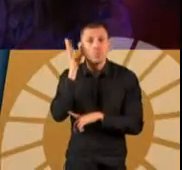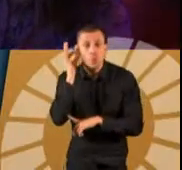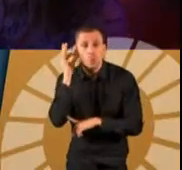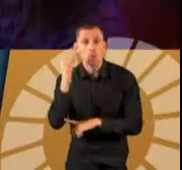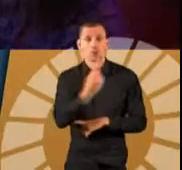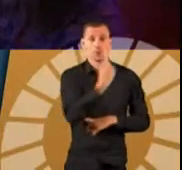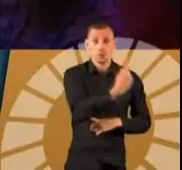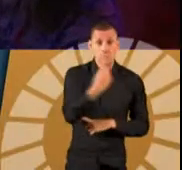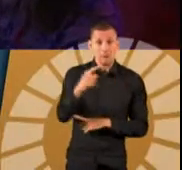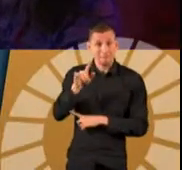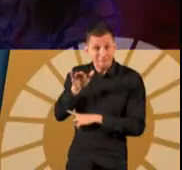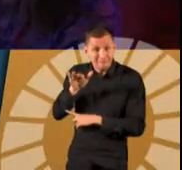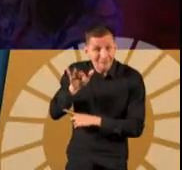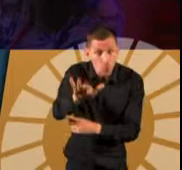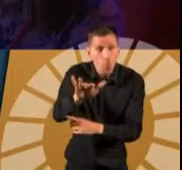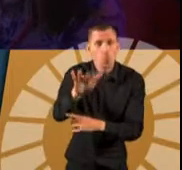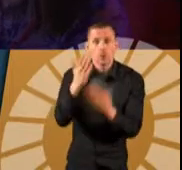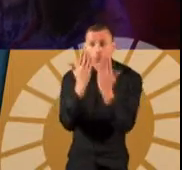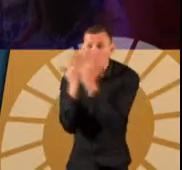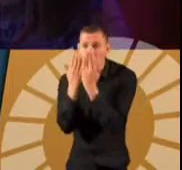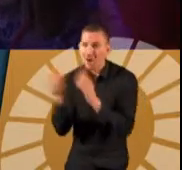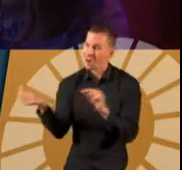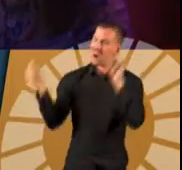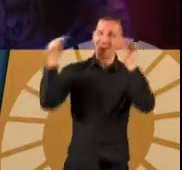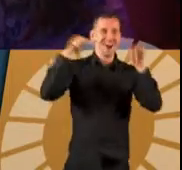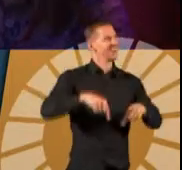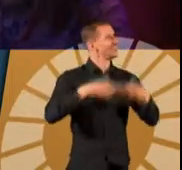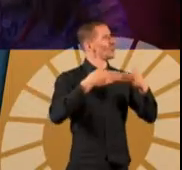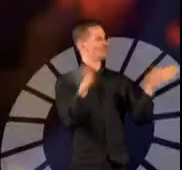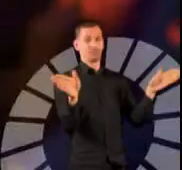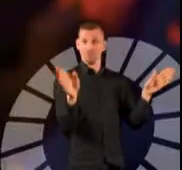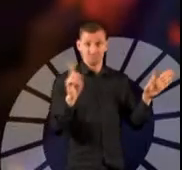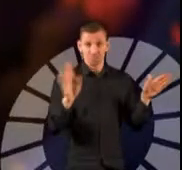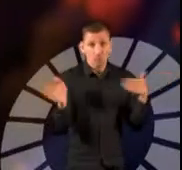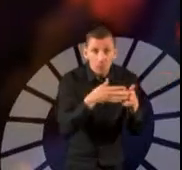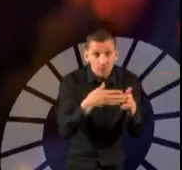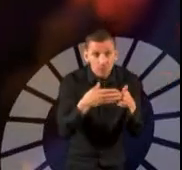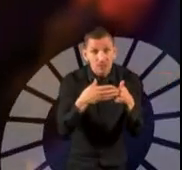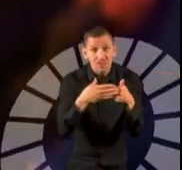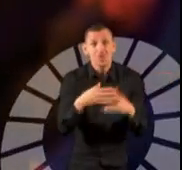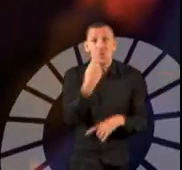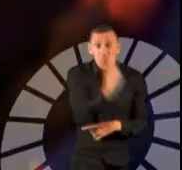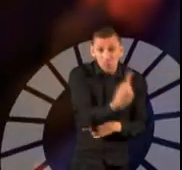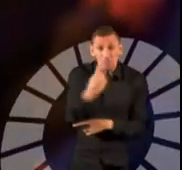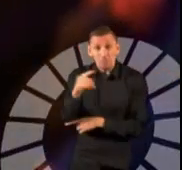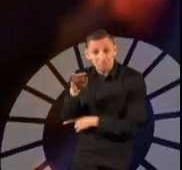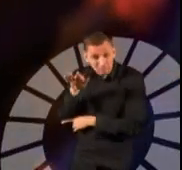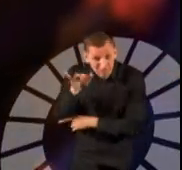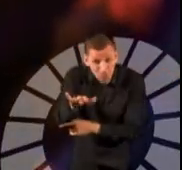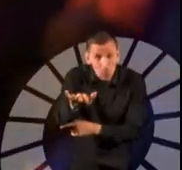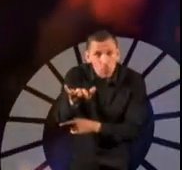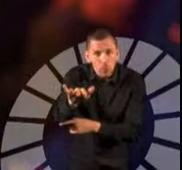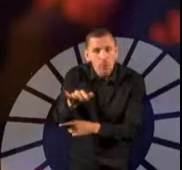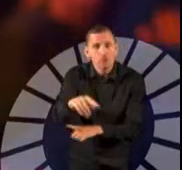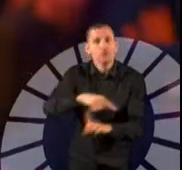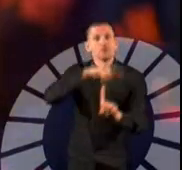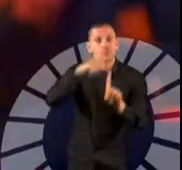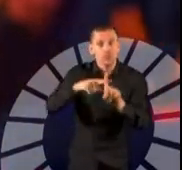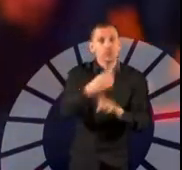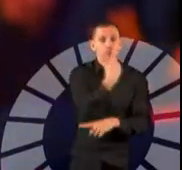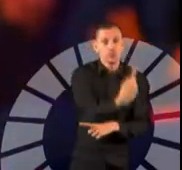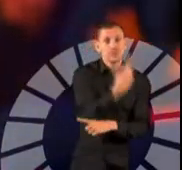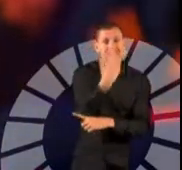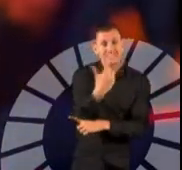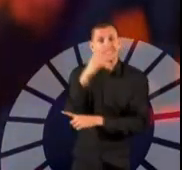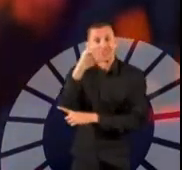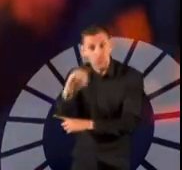never be able to return to school, and that is absolutely huge. And that's on top of the 130 million girls around the world who